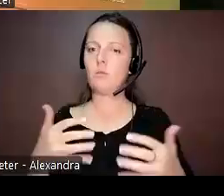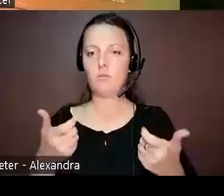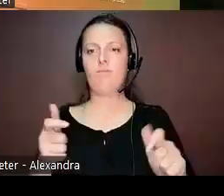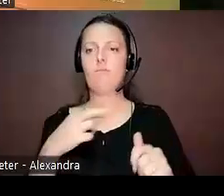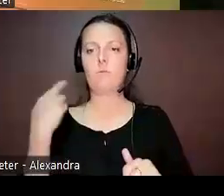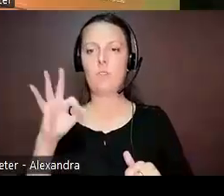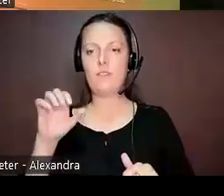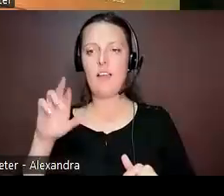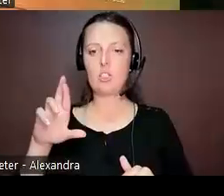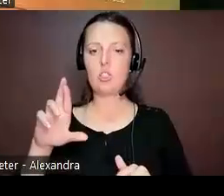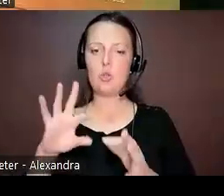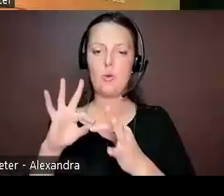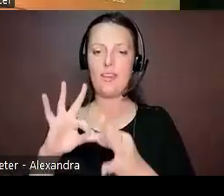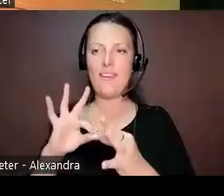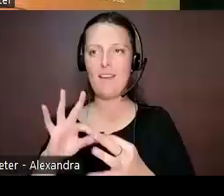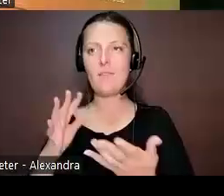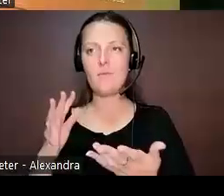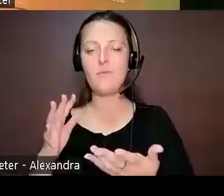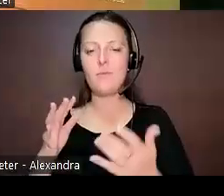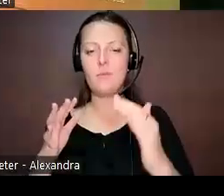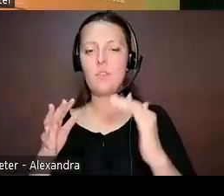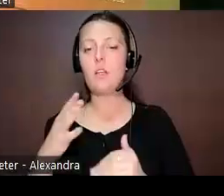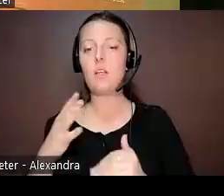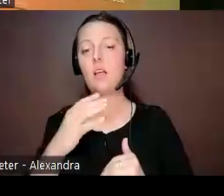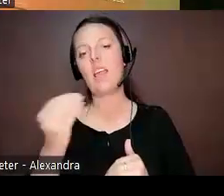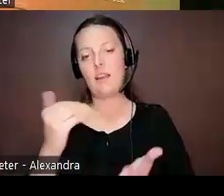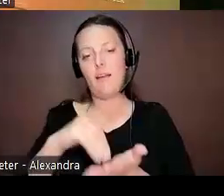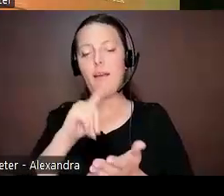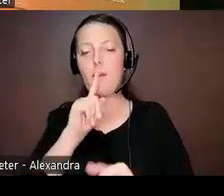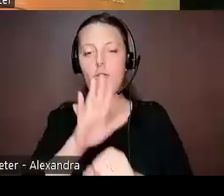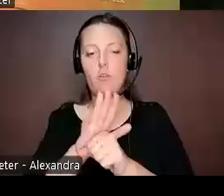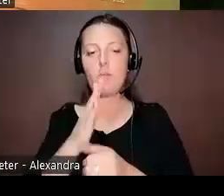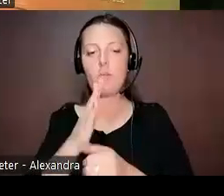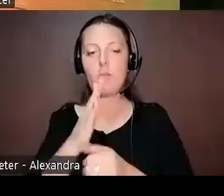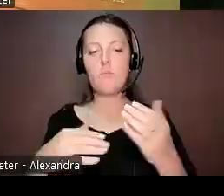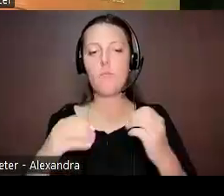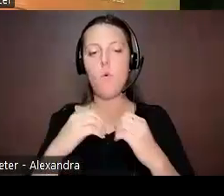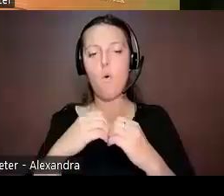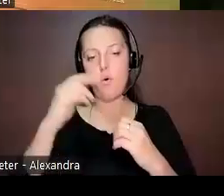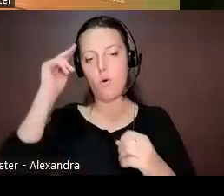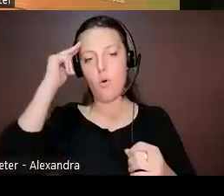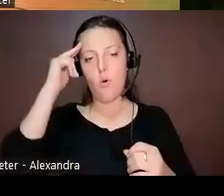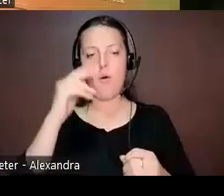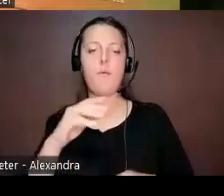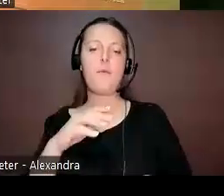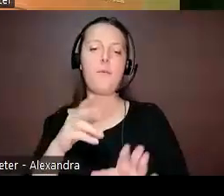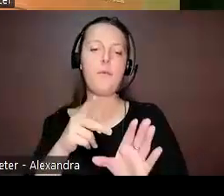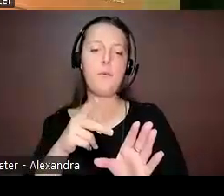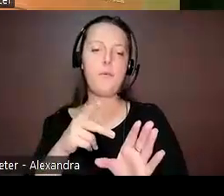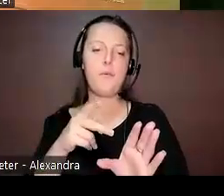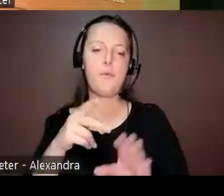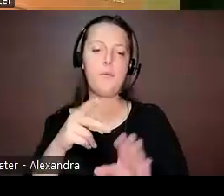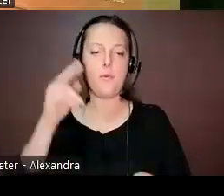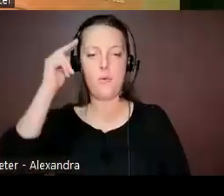more neurocognitive executive function as the predictor of cognitive decline is also another thing that he found as well.